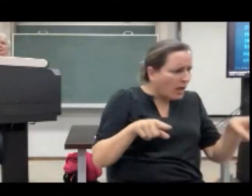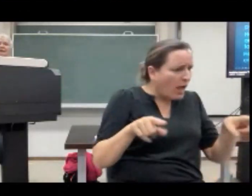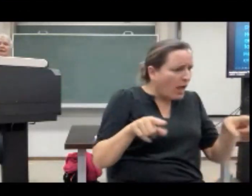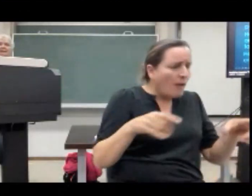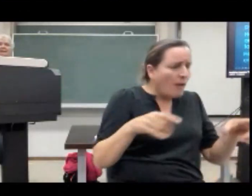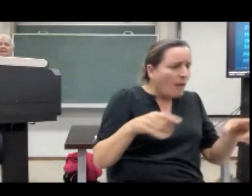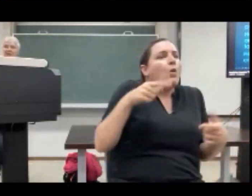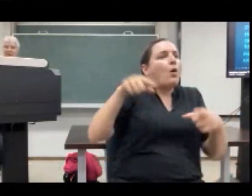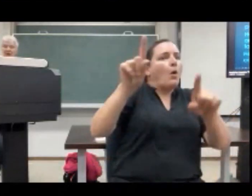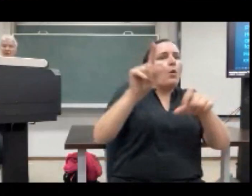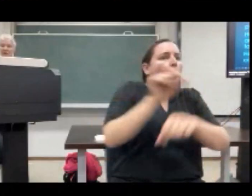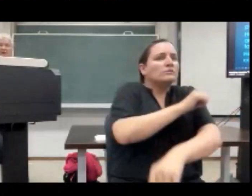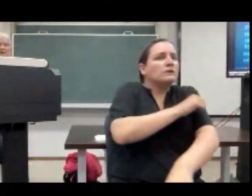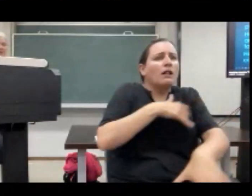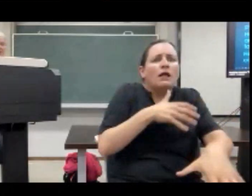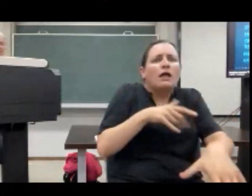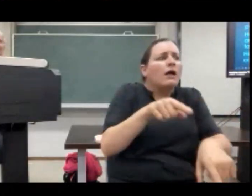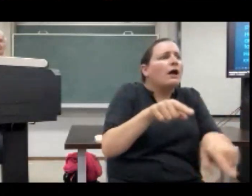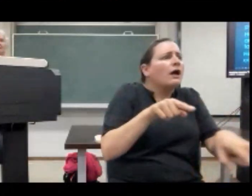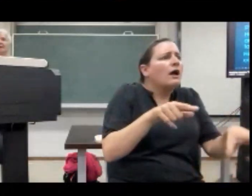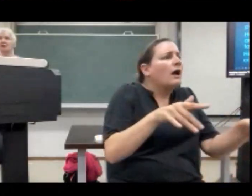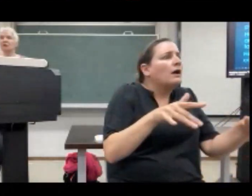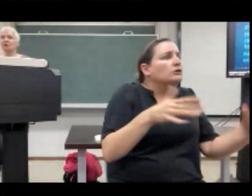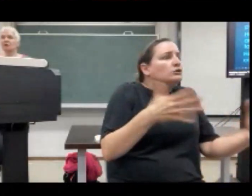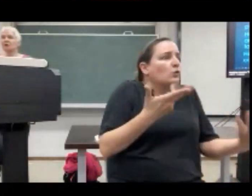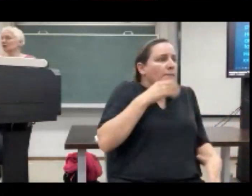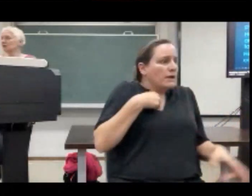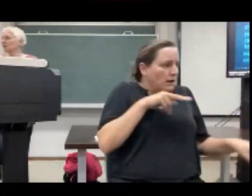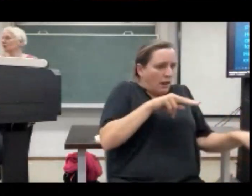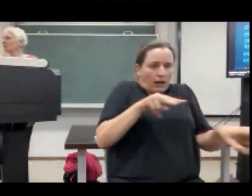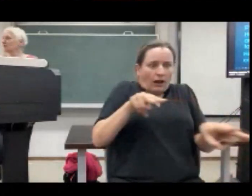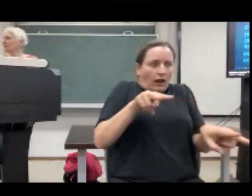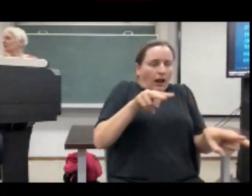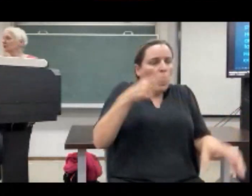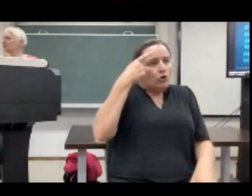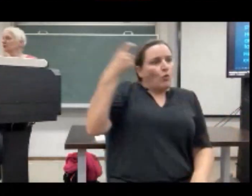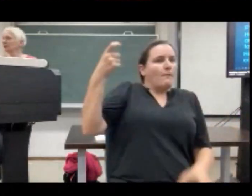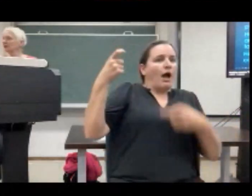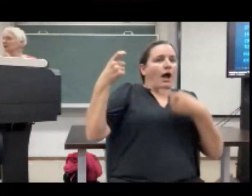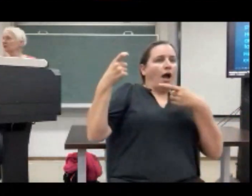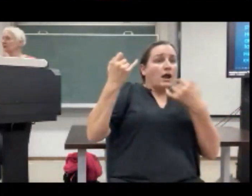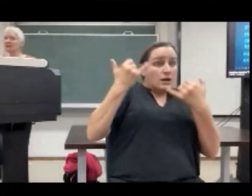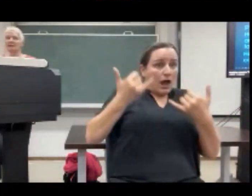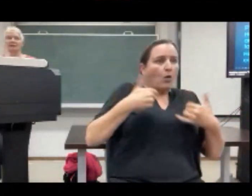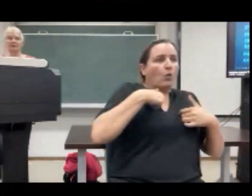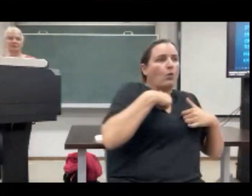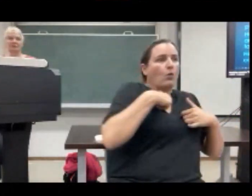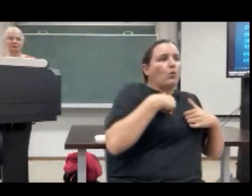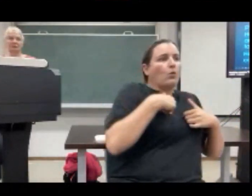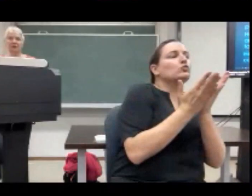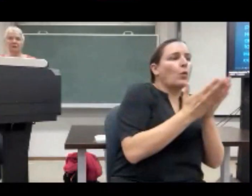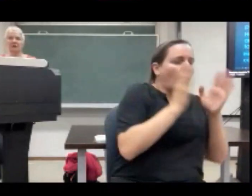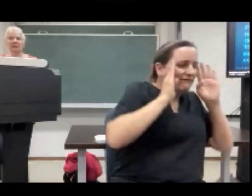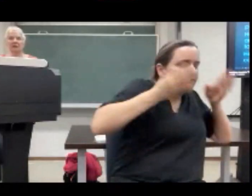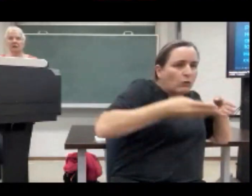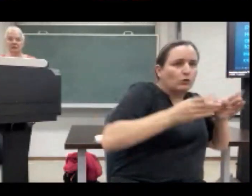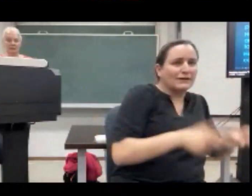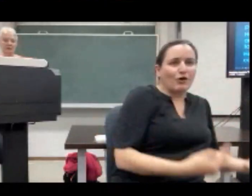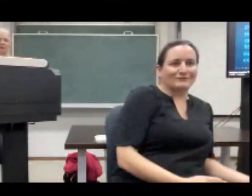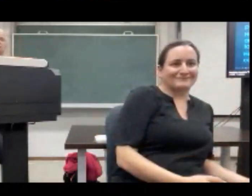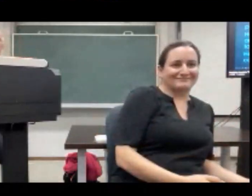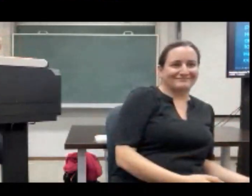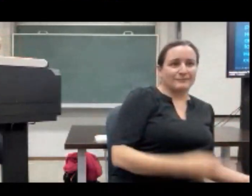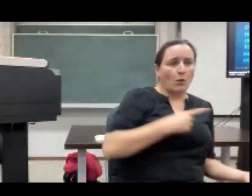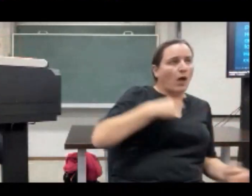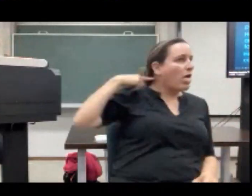He often relives this experience and he has concentration problems at school and so on. It is affecting him. It is